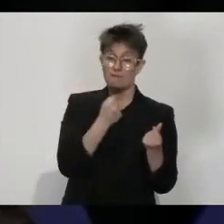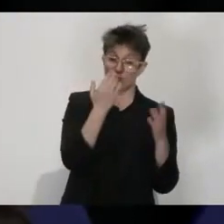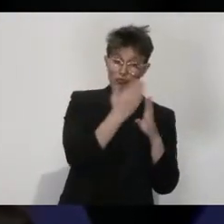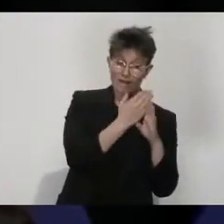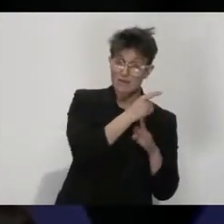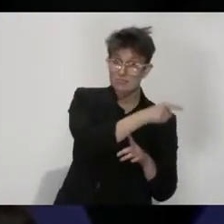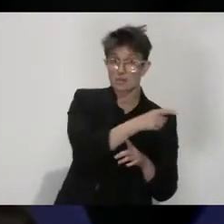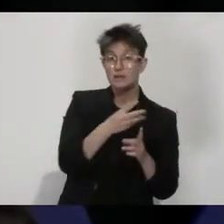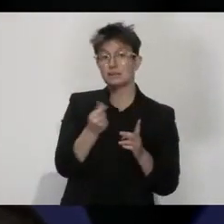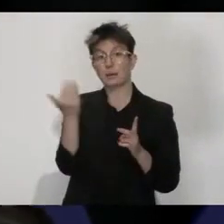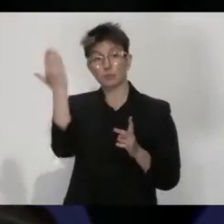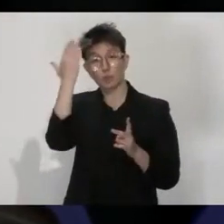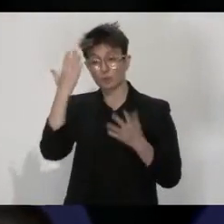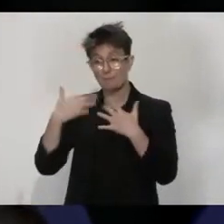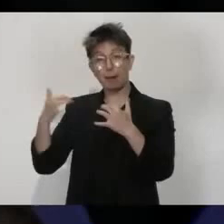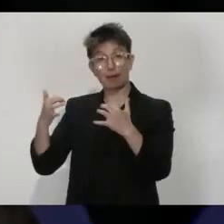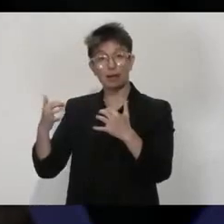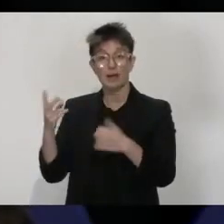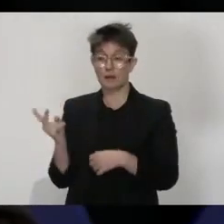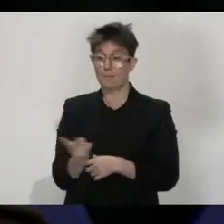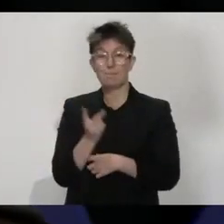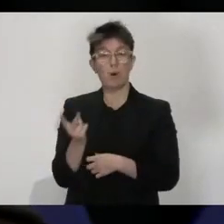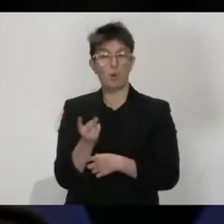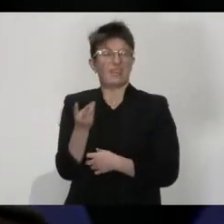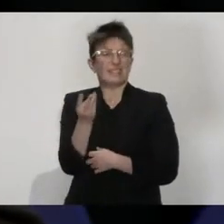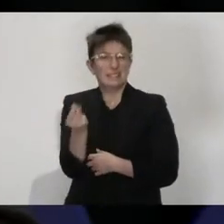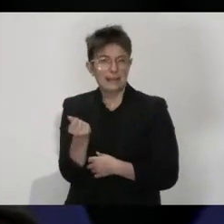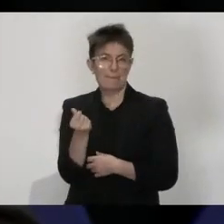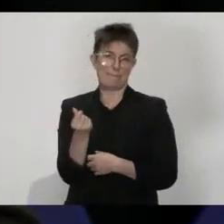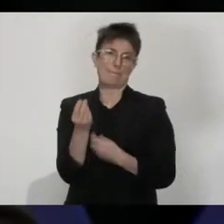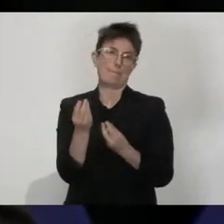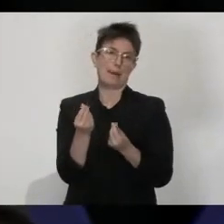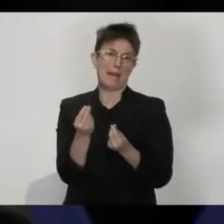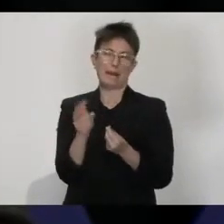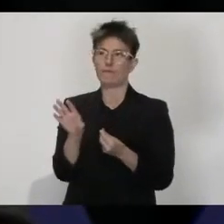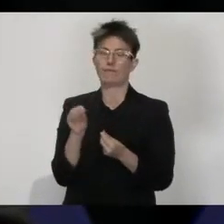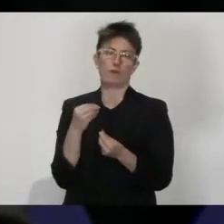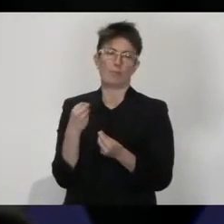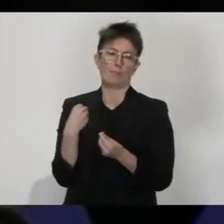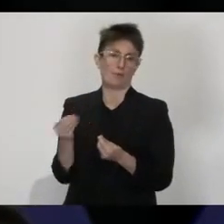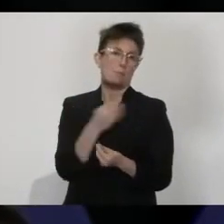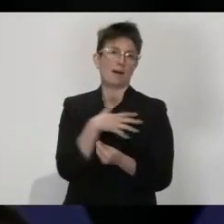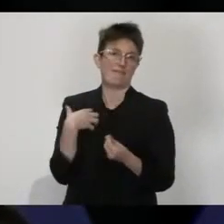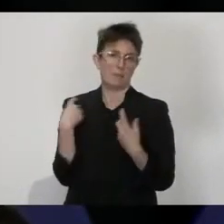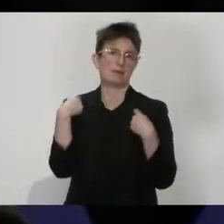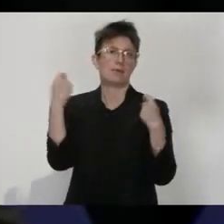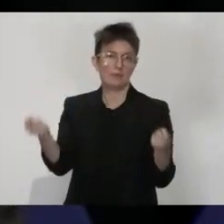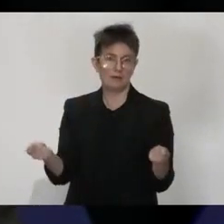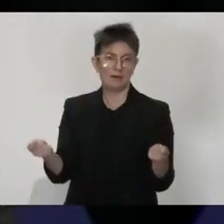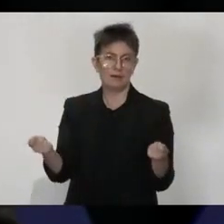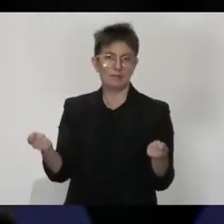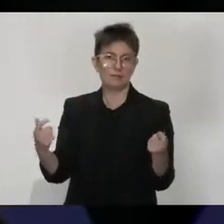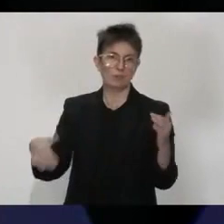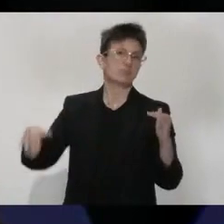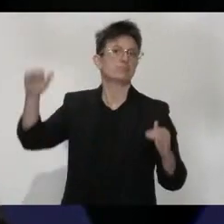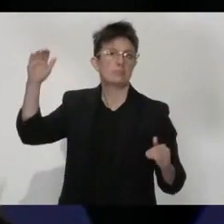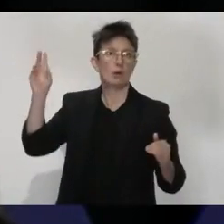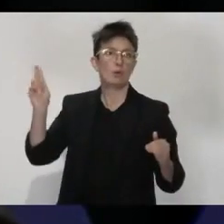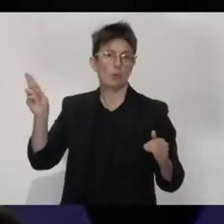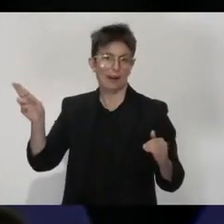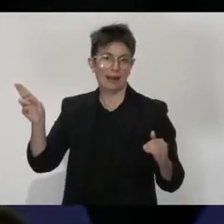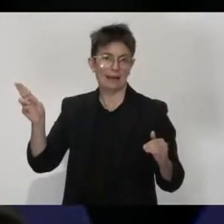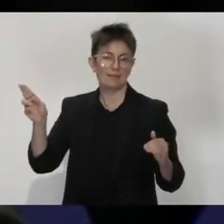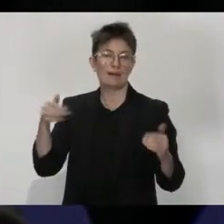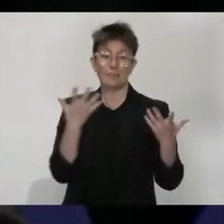have particular policies, but actually that's been a long-term policy of all governments, that integrated schools, private schools do get